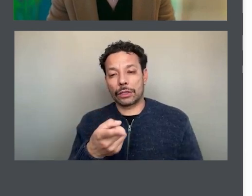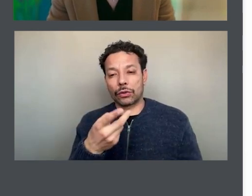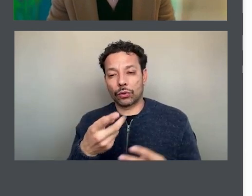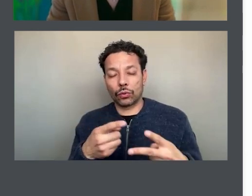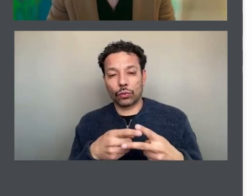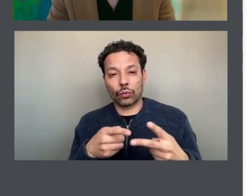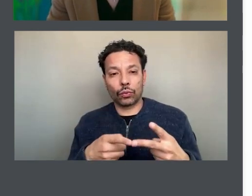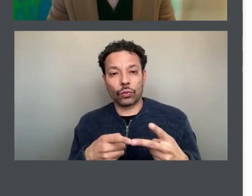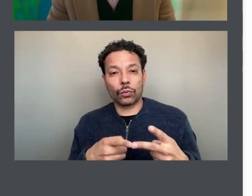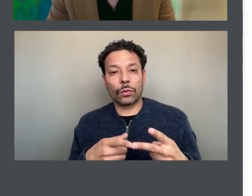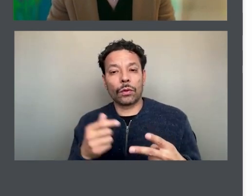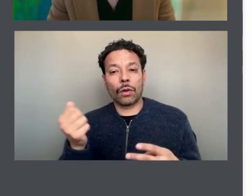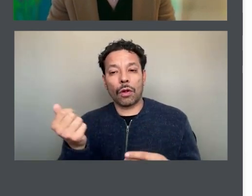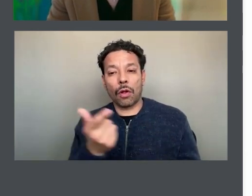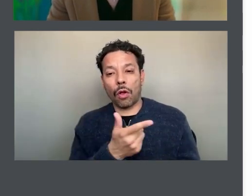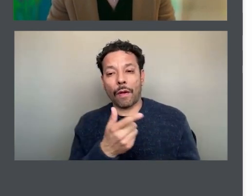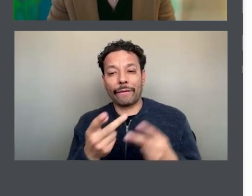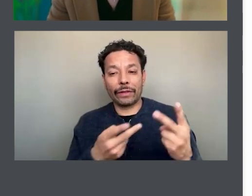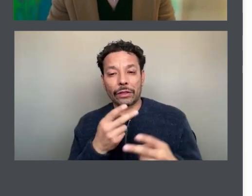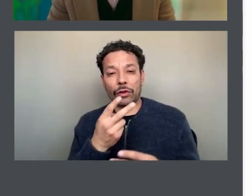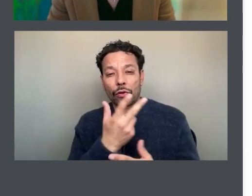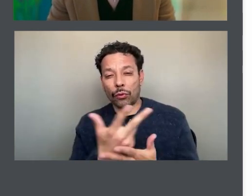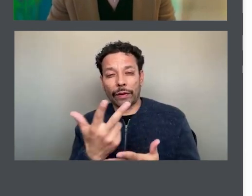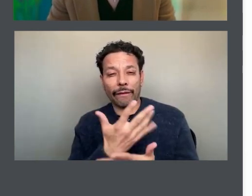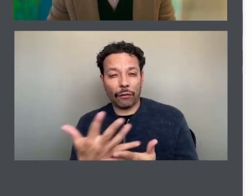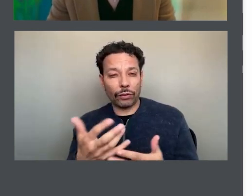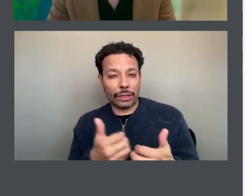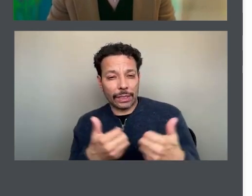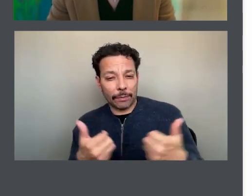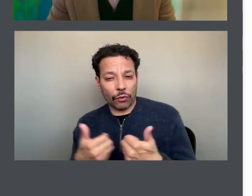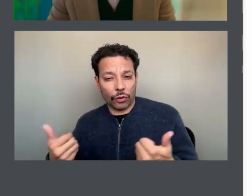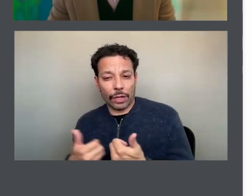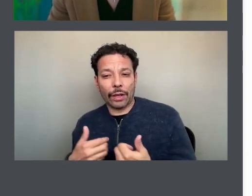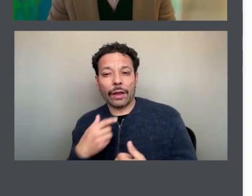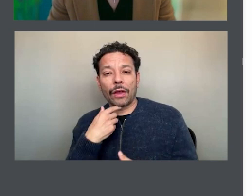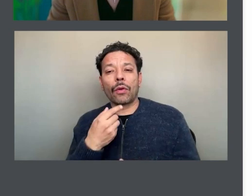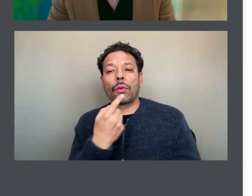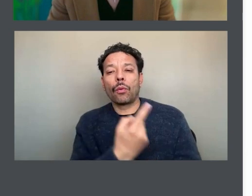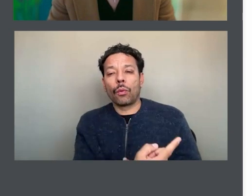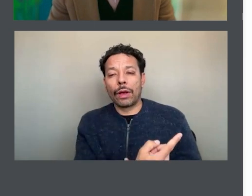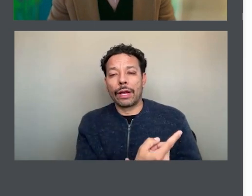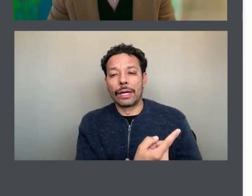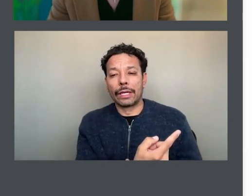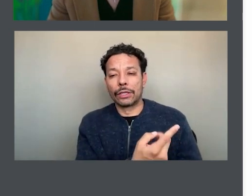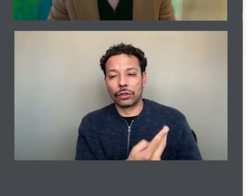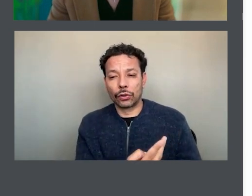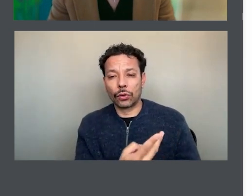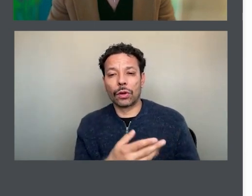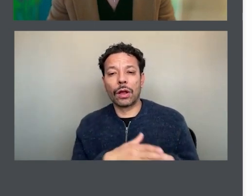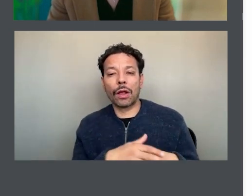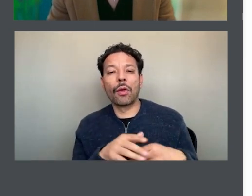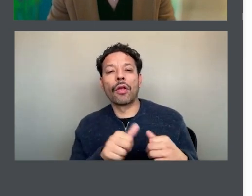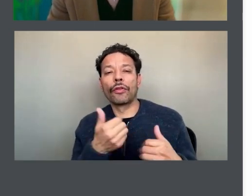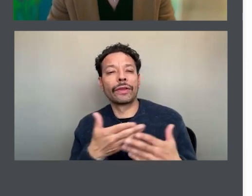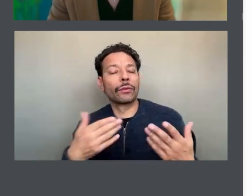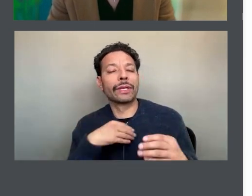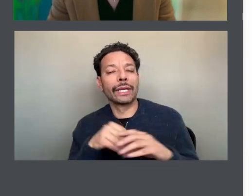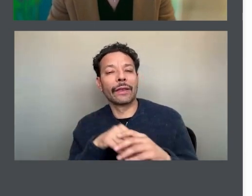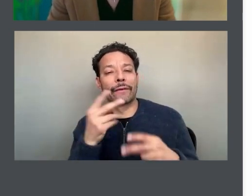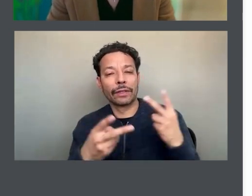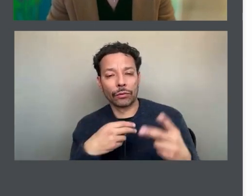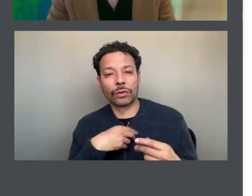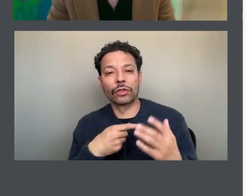2, all of the visits were about 3 to 5 weeks apart, and in visit 1 and visit 2, alongside other things that we did in the visits, we